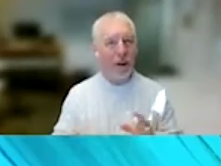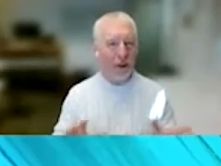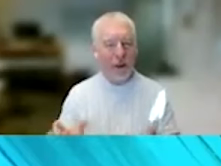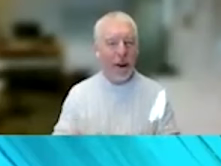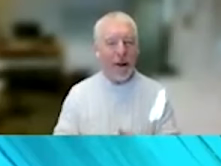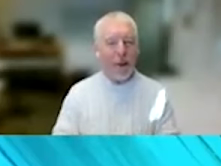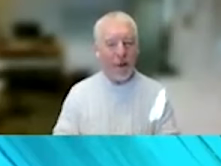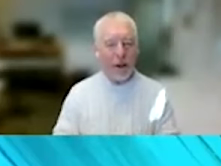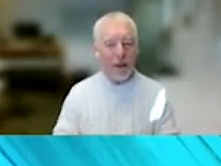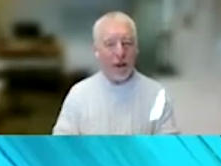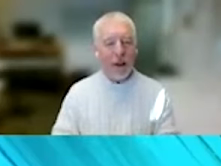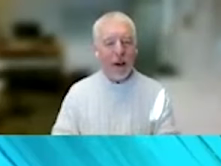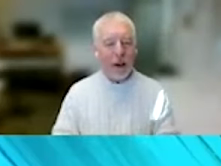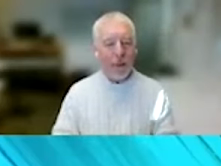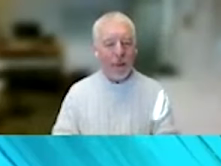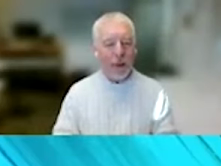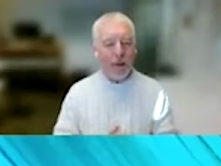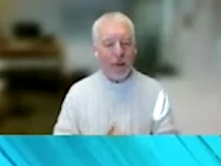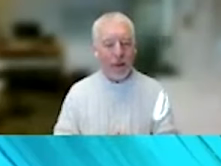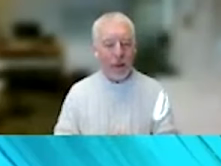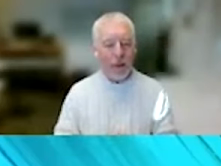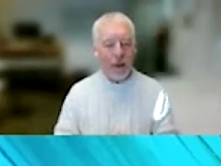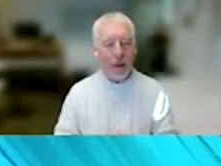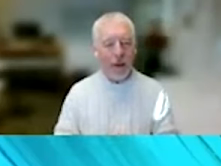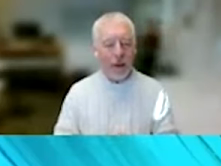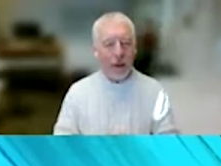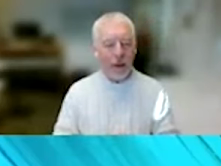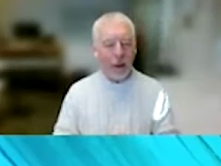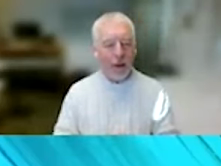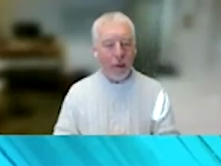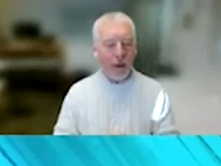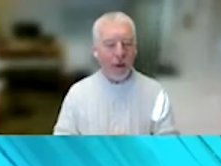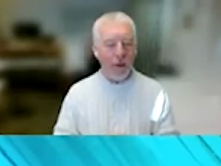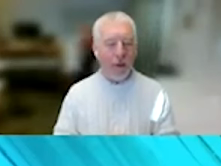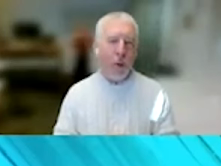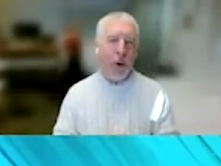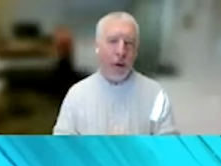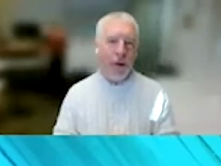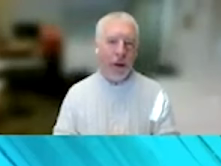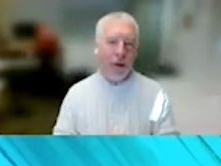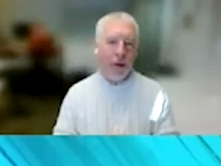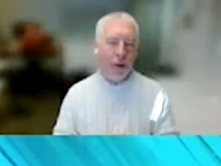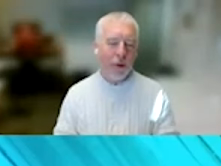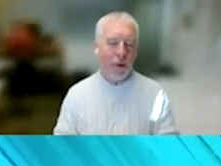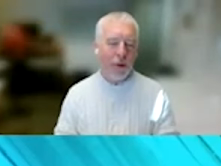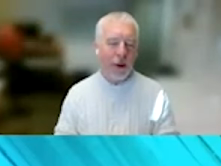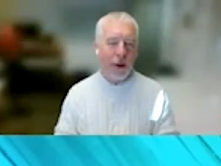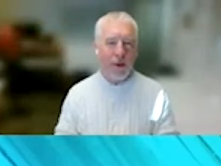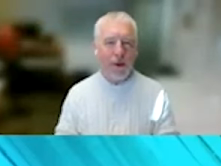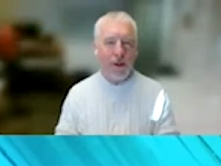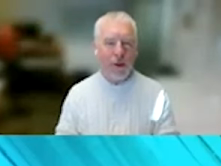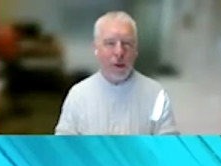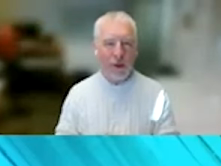tools and technical aspects. Obviously, accessibility is a lot more than technical tools.